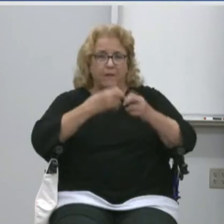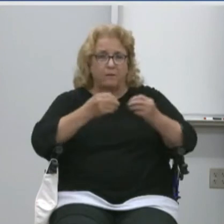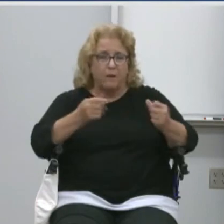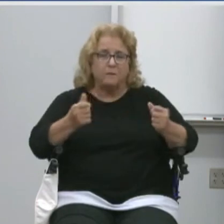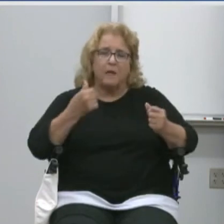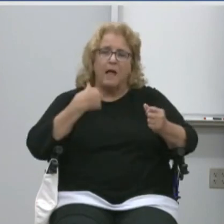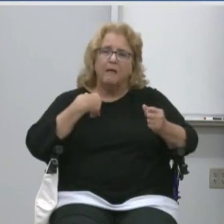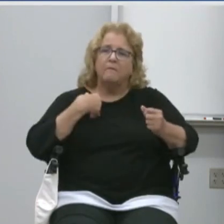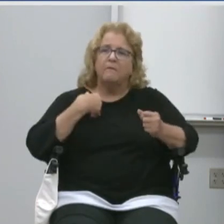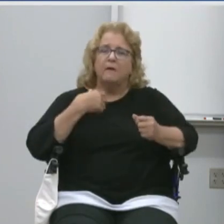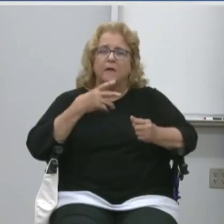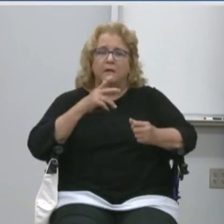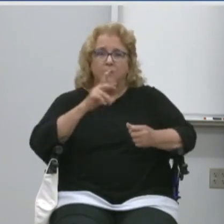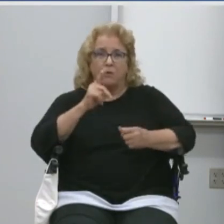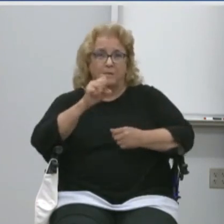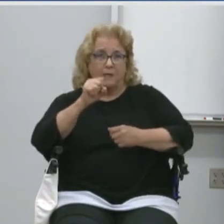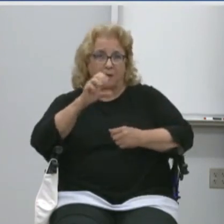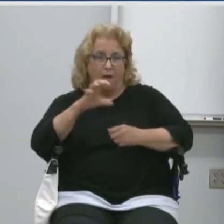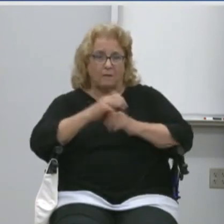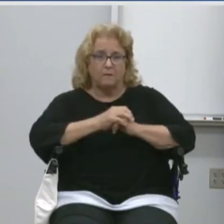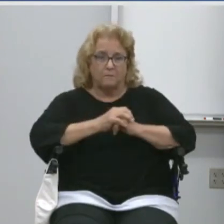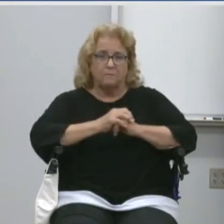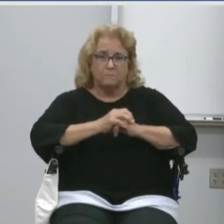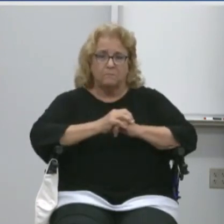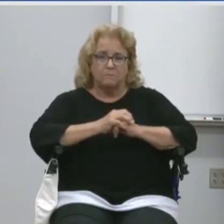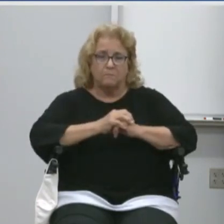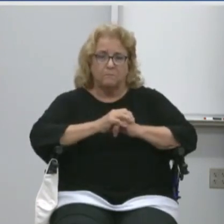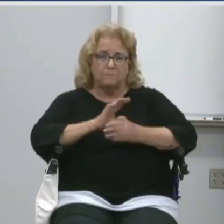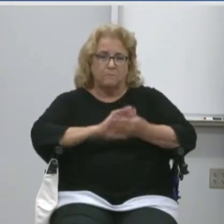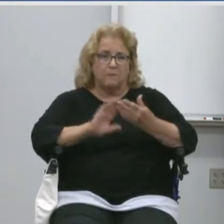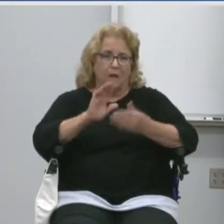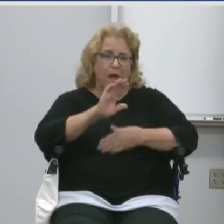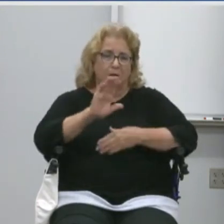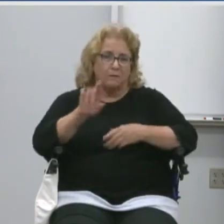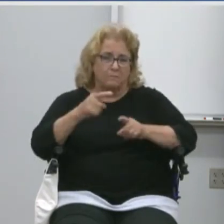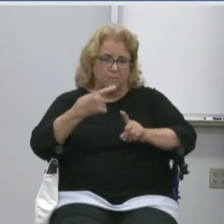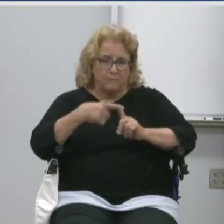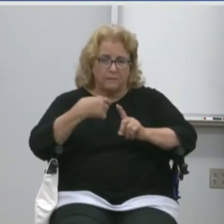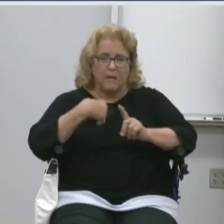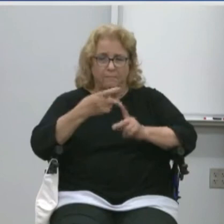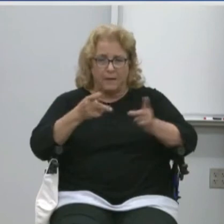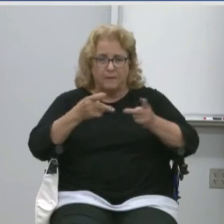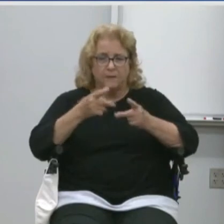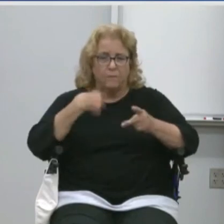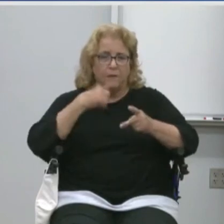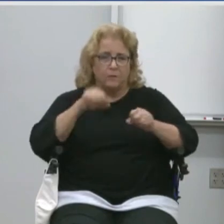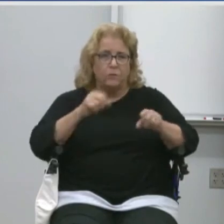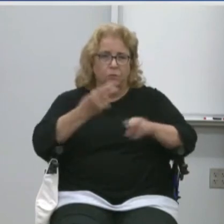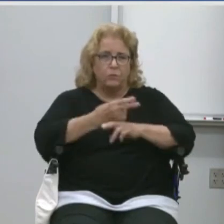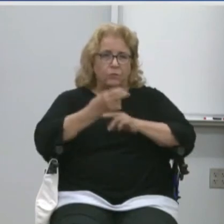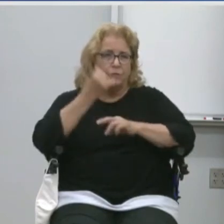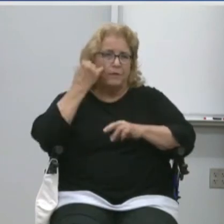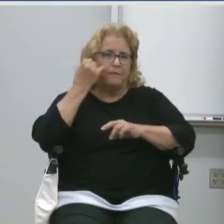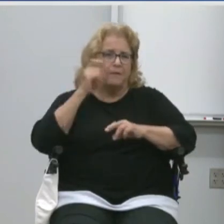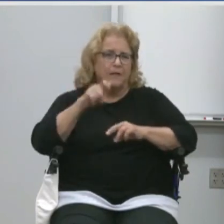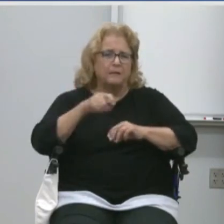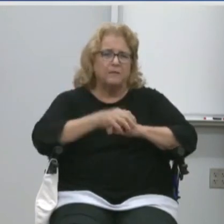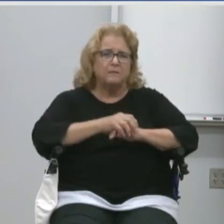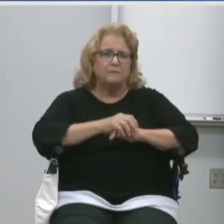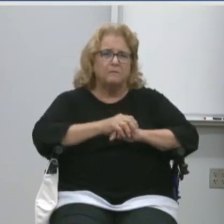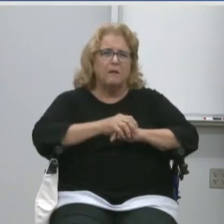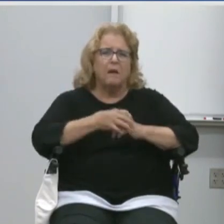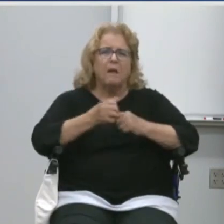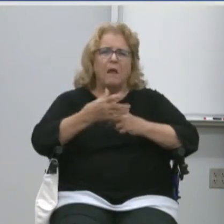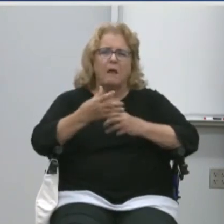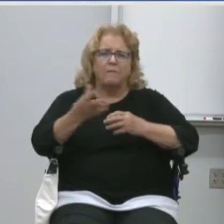also have Daytona State College that stepped up as well, and they have facilities that we could use if necessary. So a lot of resources out